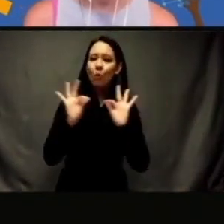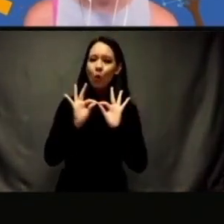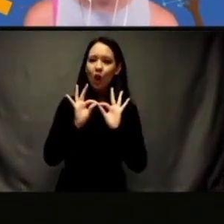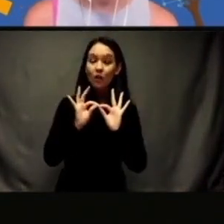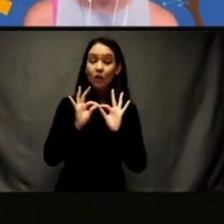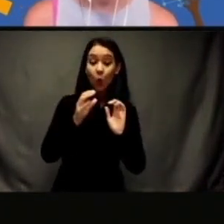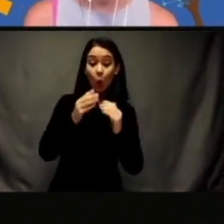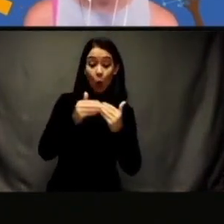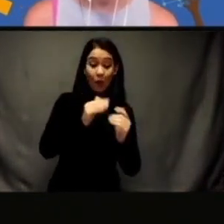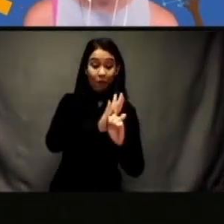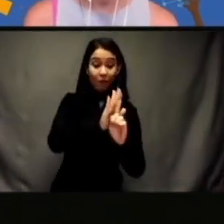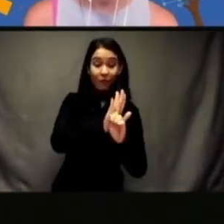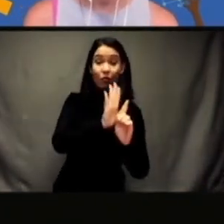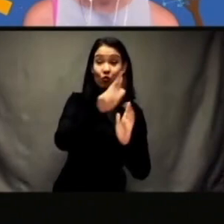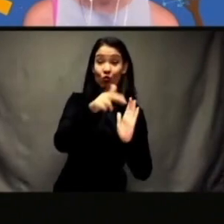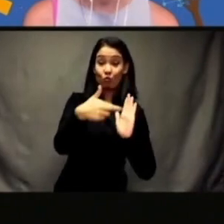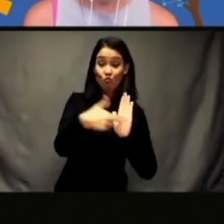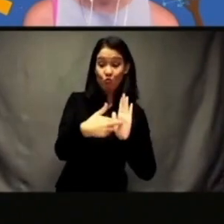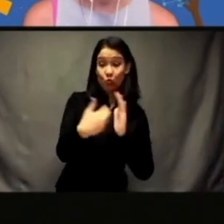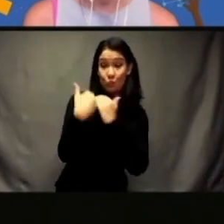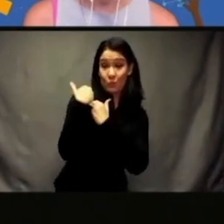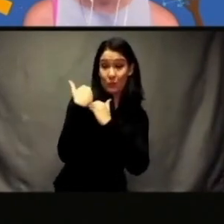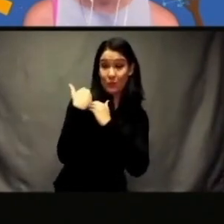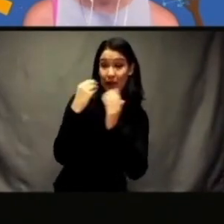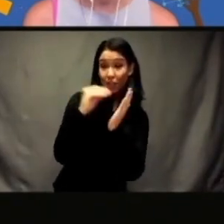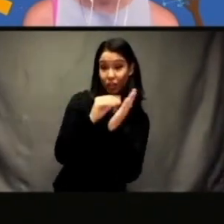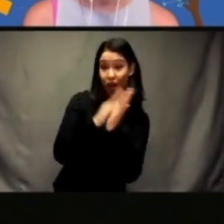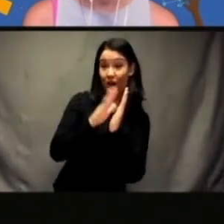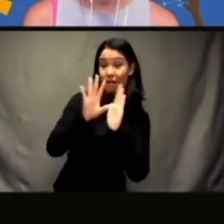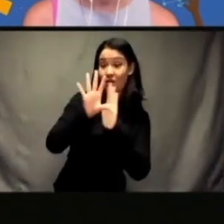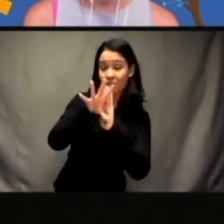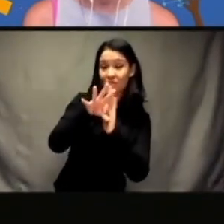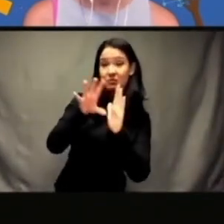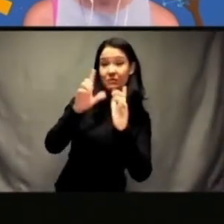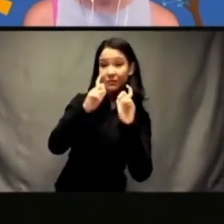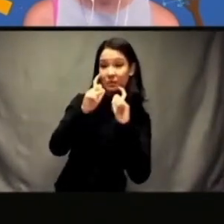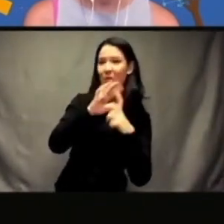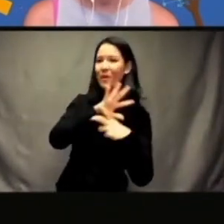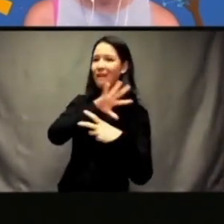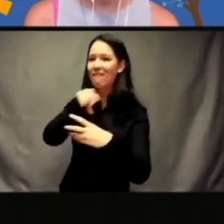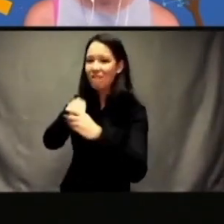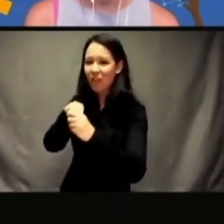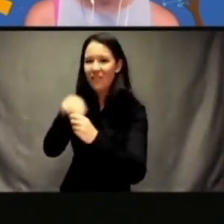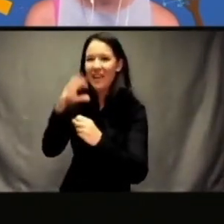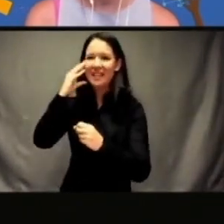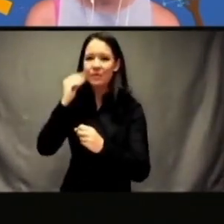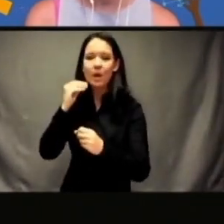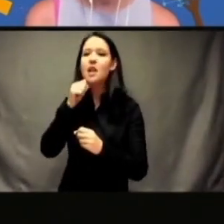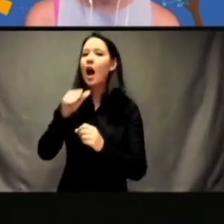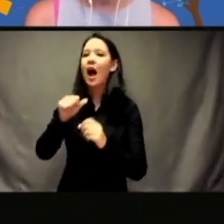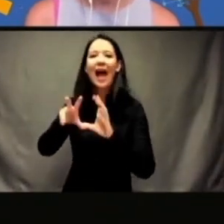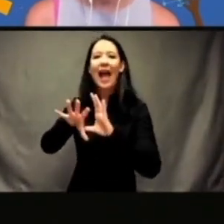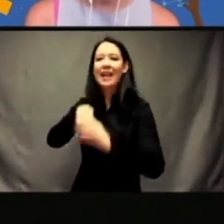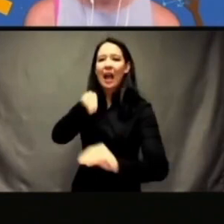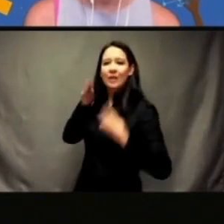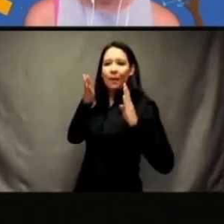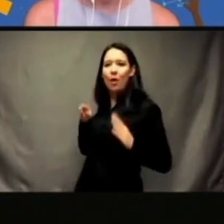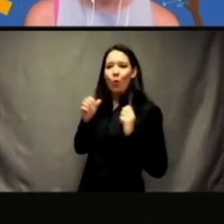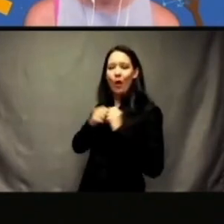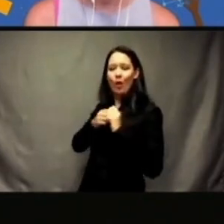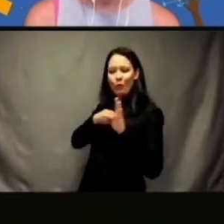whoever is this role of documenter to be involved in the experience, not just be an outsider with professional equipment.